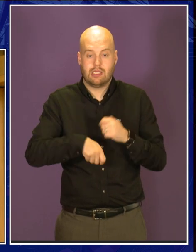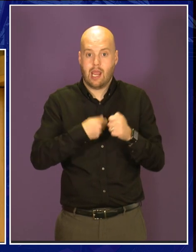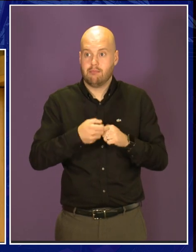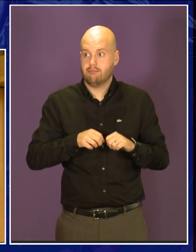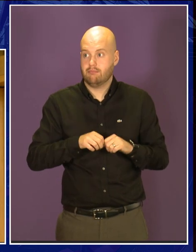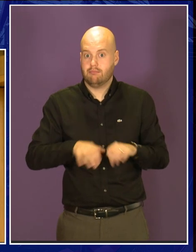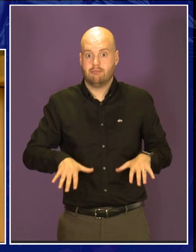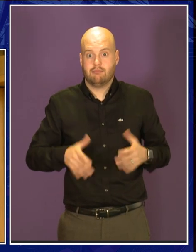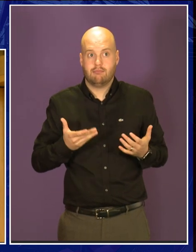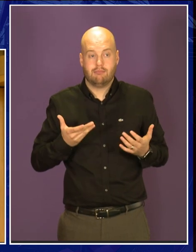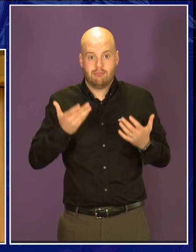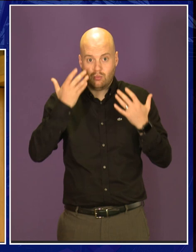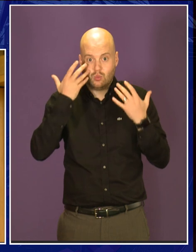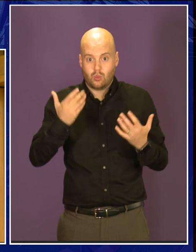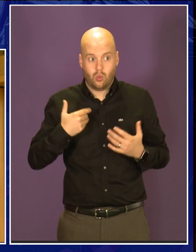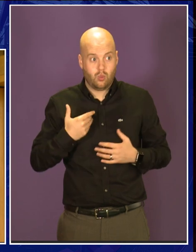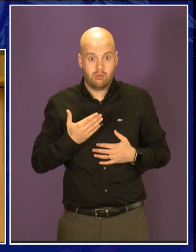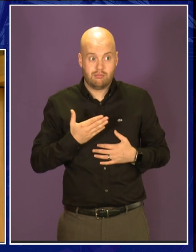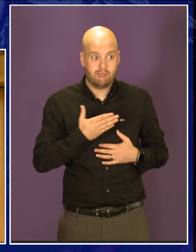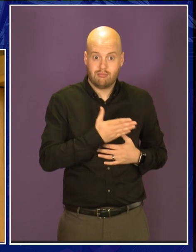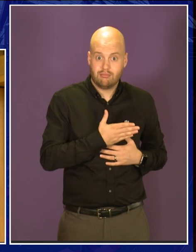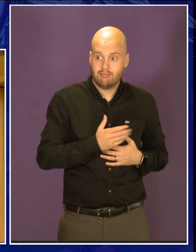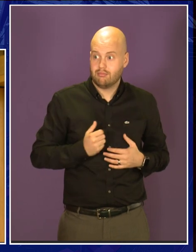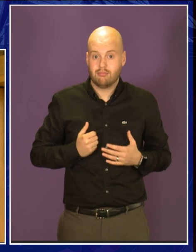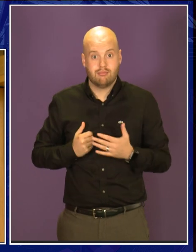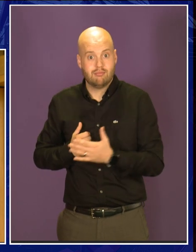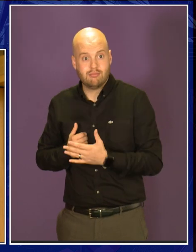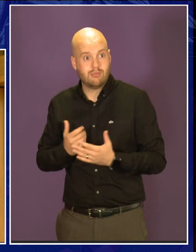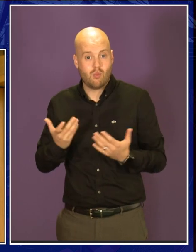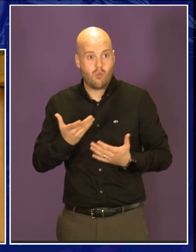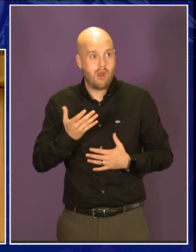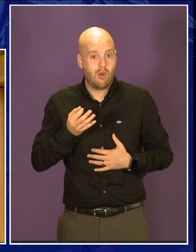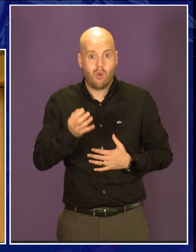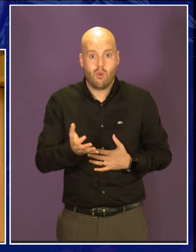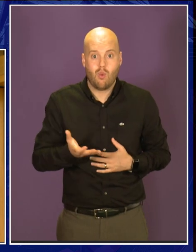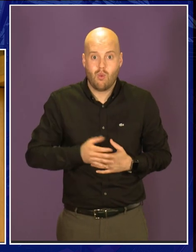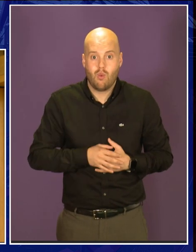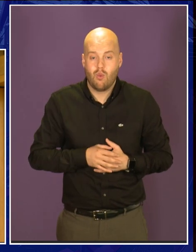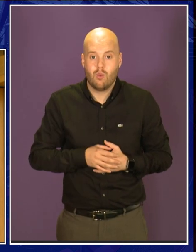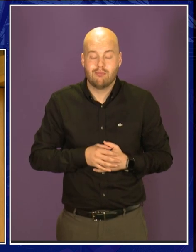go. Do we go left or do we go right? And